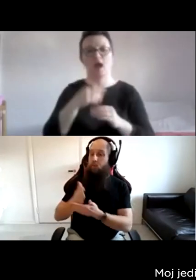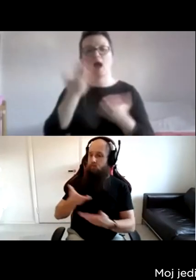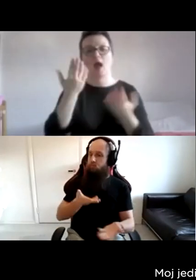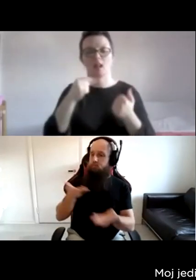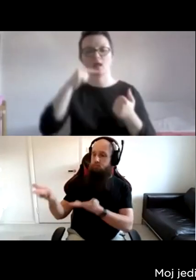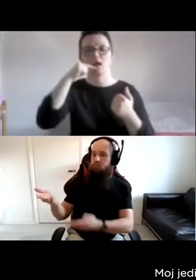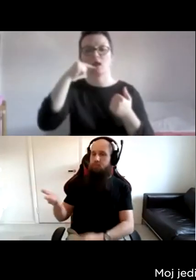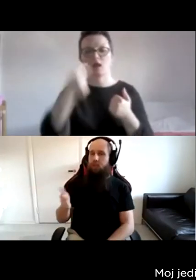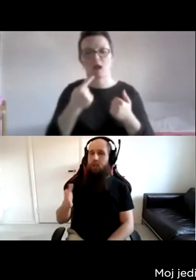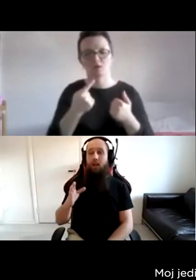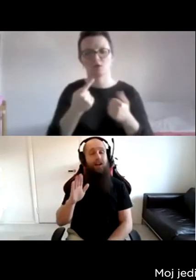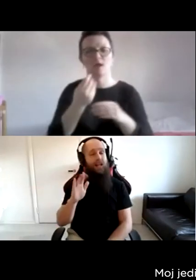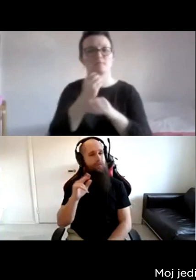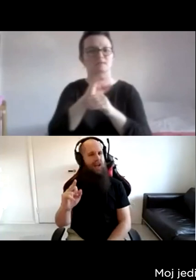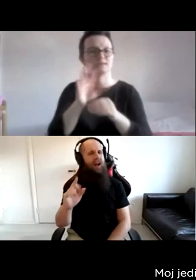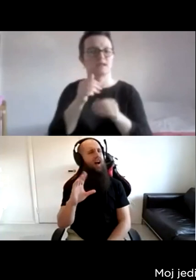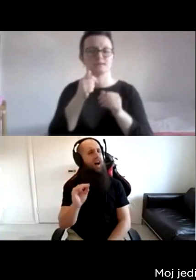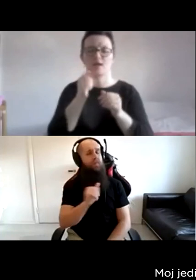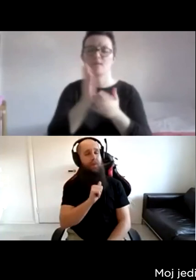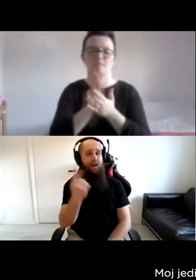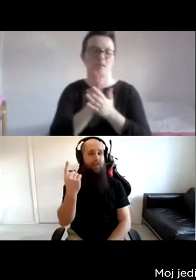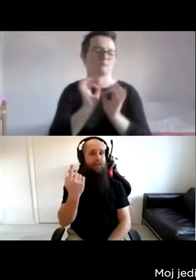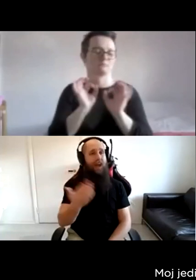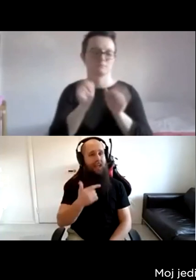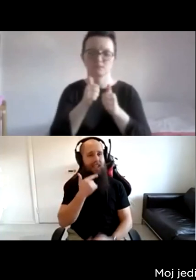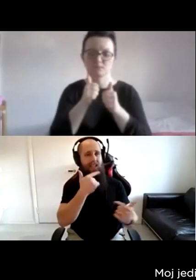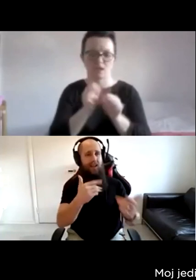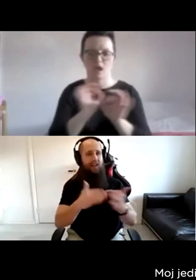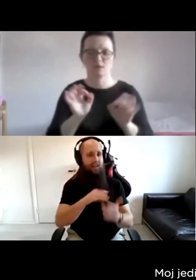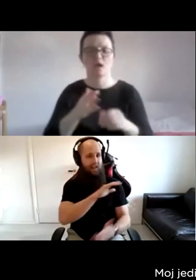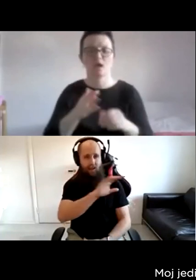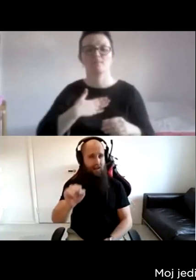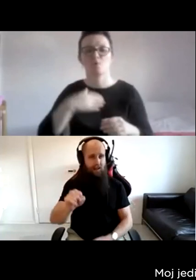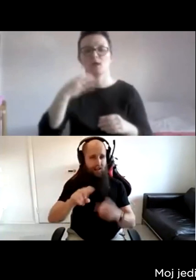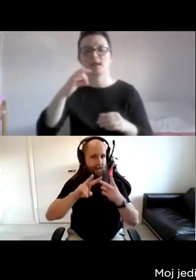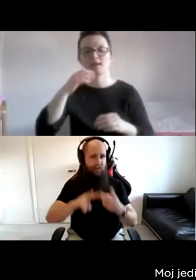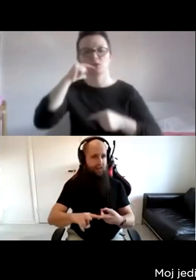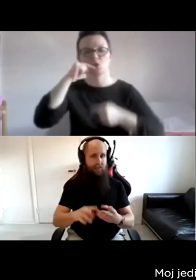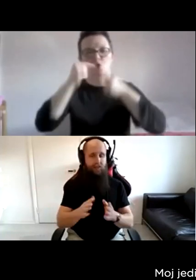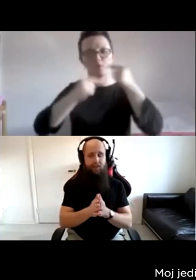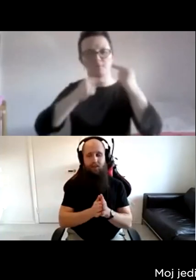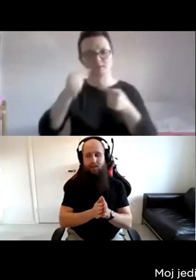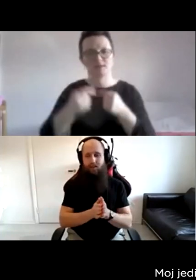only comment is that of thanks to all of you again who have